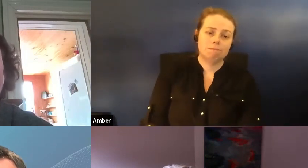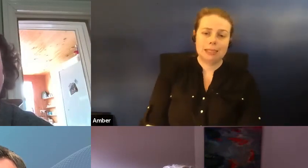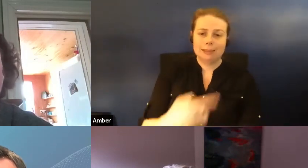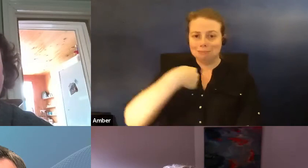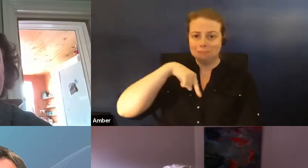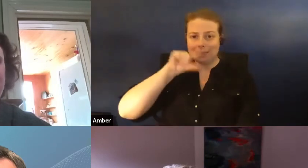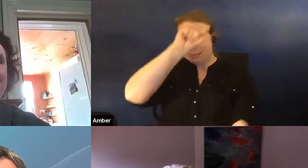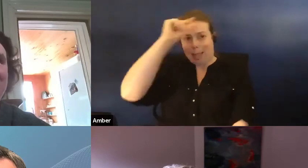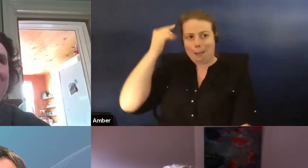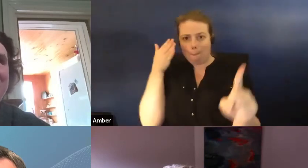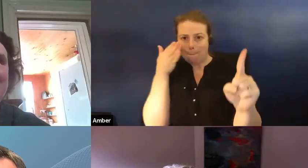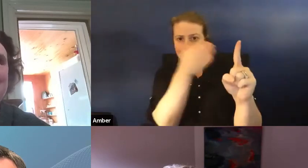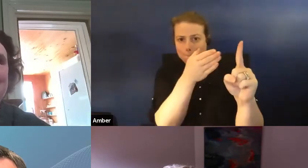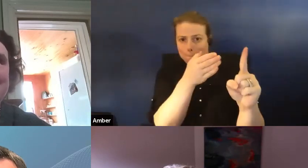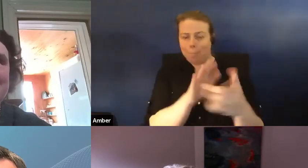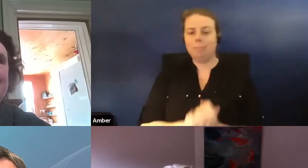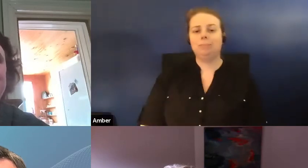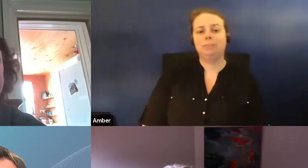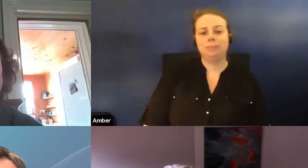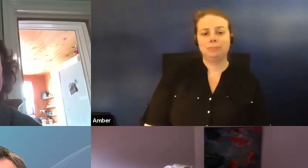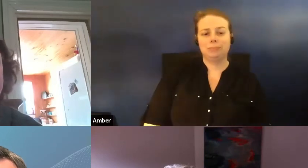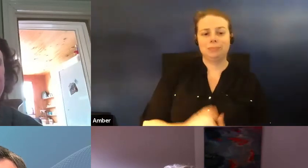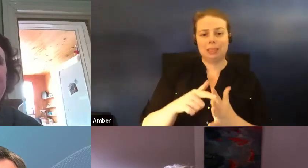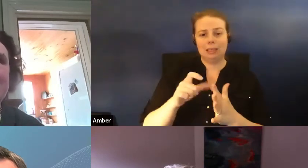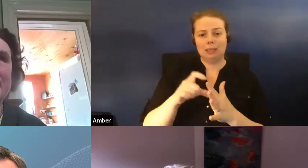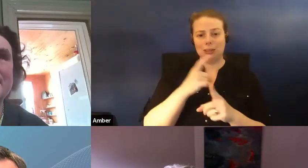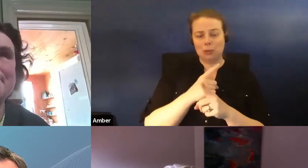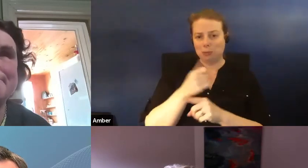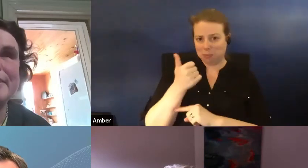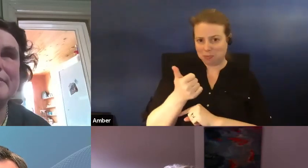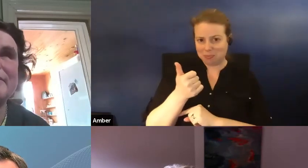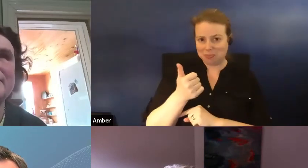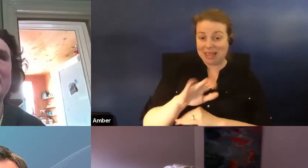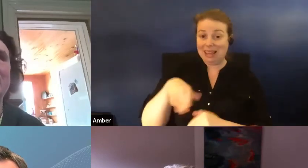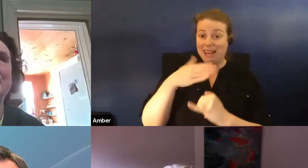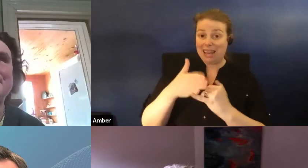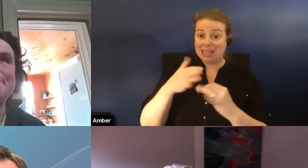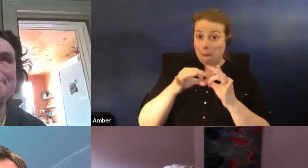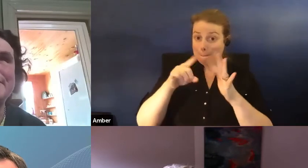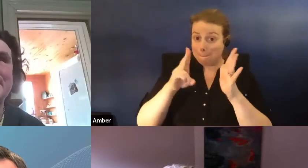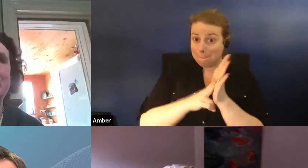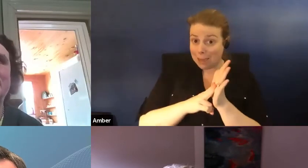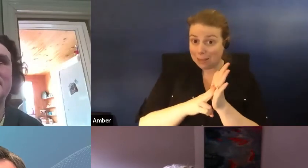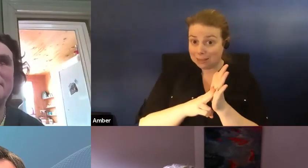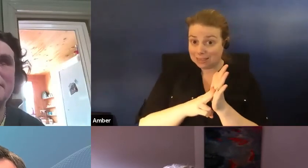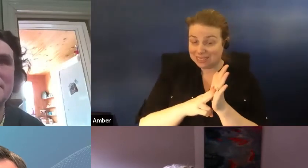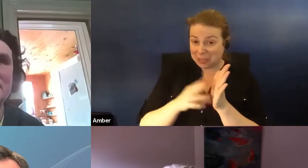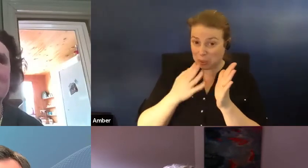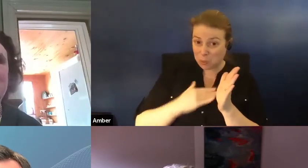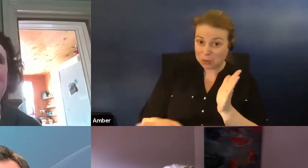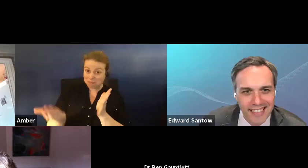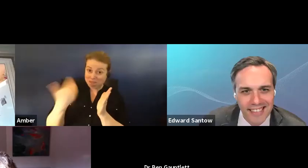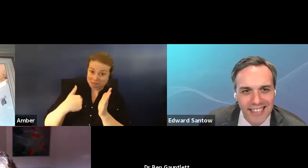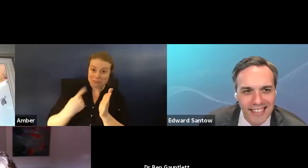that end point, I think. Terrific. Thank you, Emma. Ben, would you like to join us in Utopia for a minute at